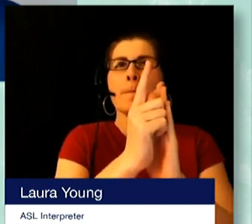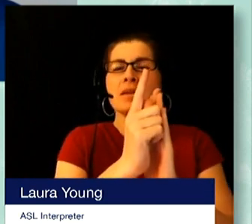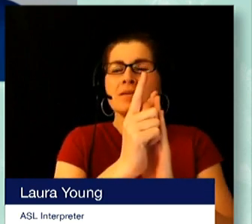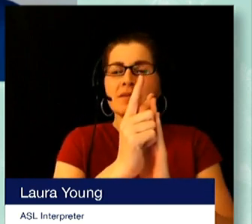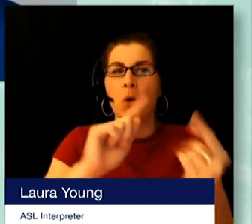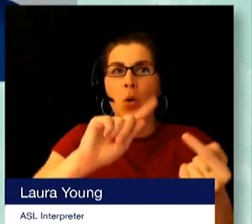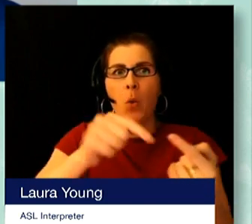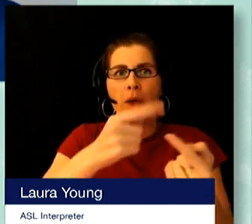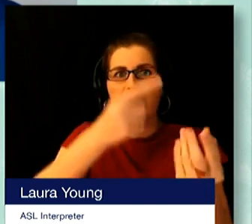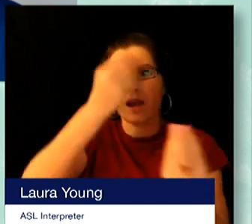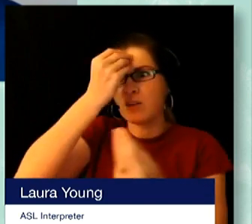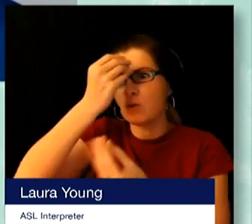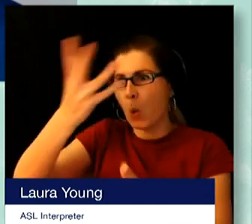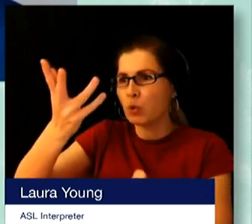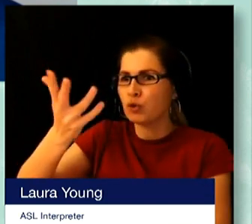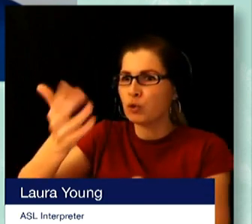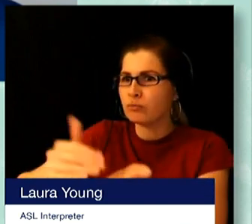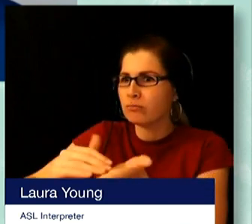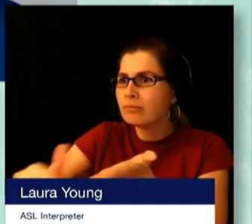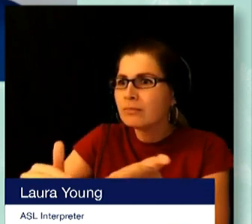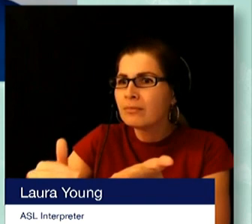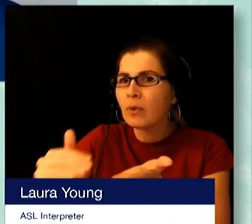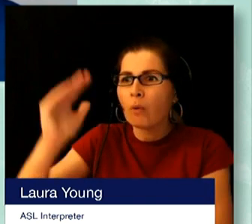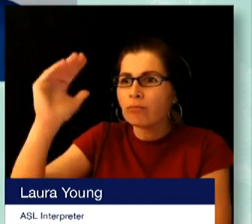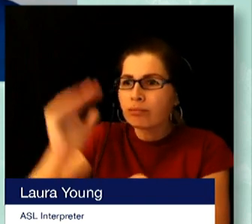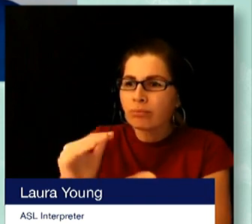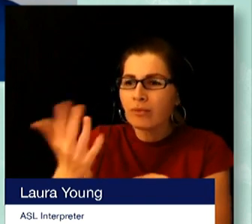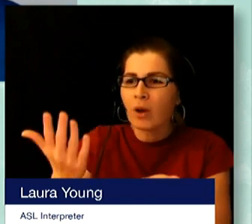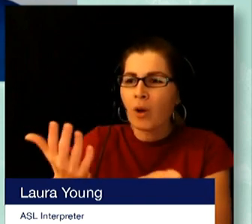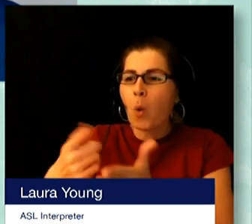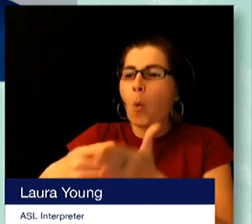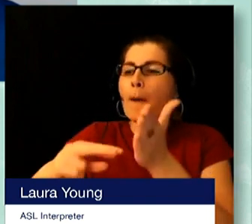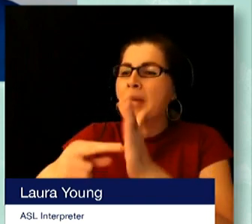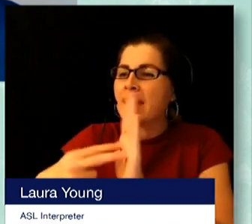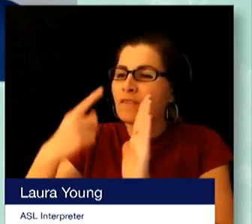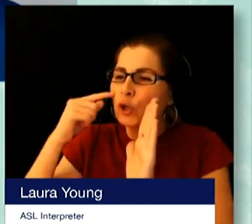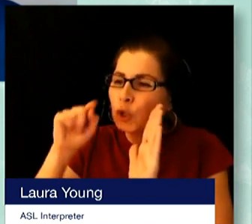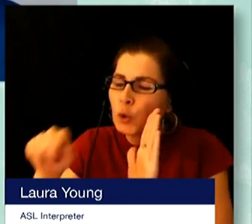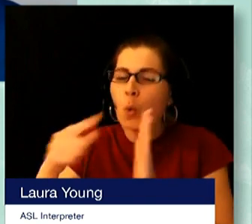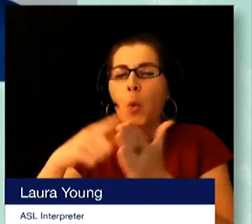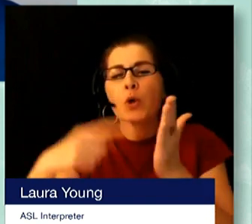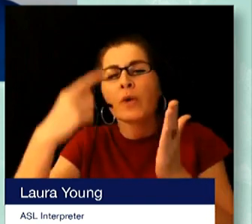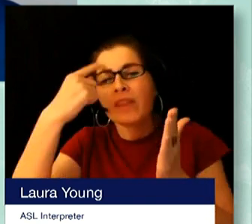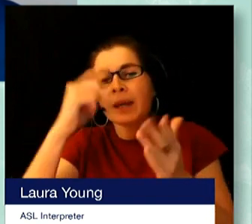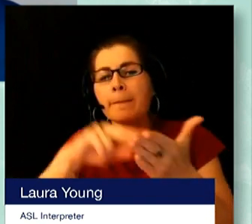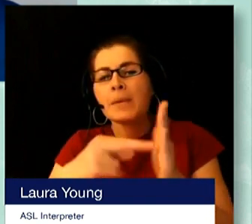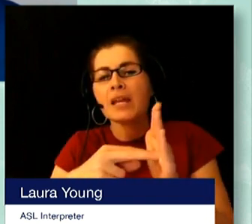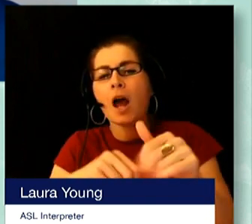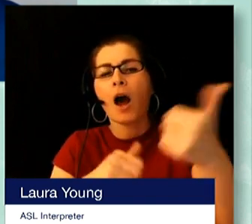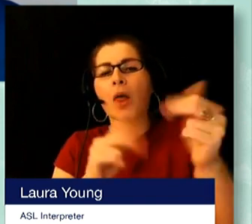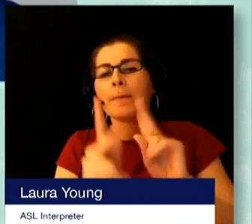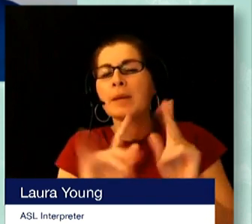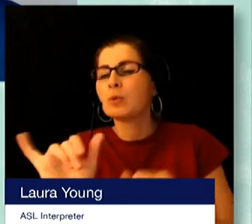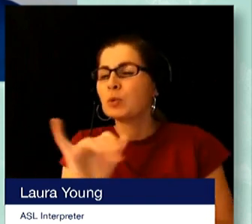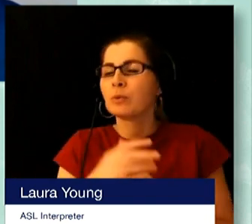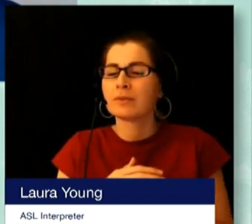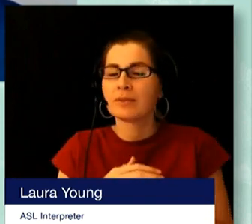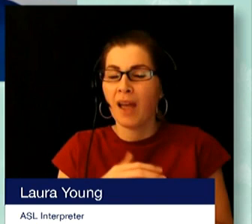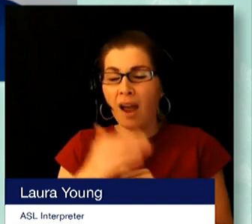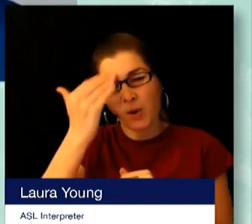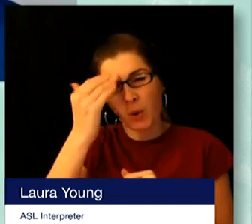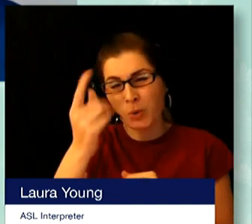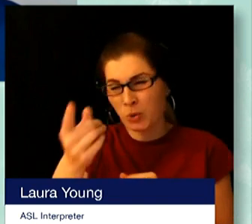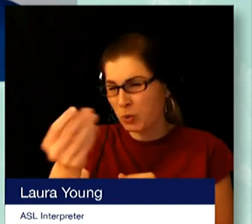meant, what that would mean for other people? And also, you know, I know you said you'd envisioned this campaign for a long